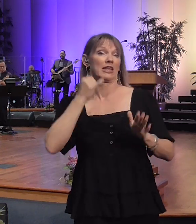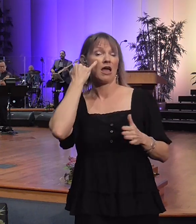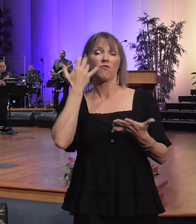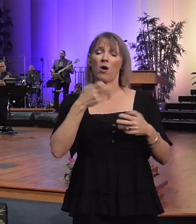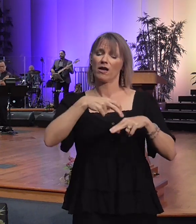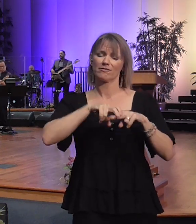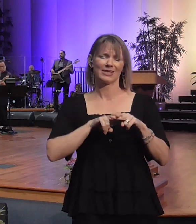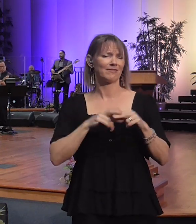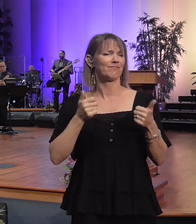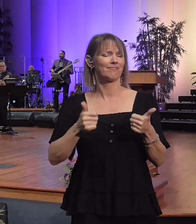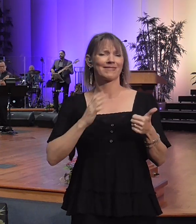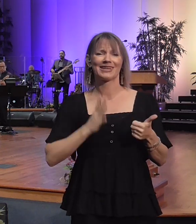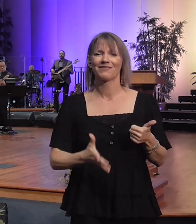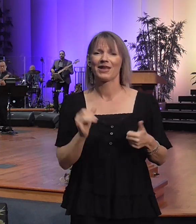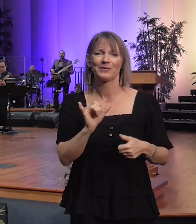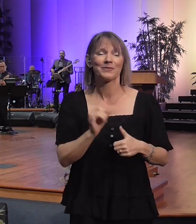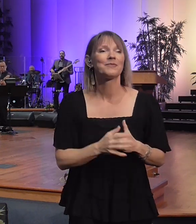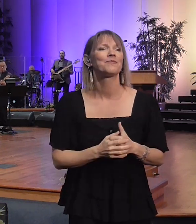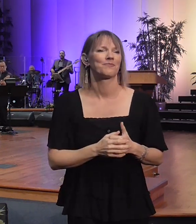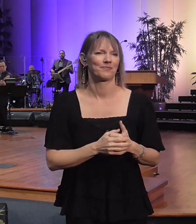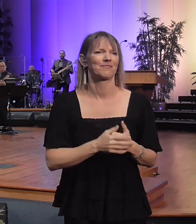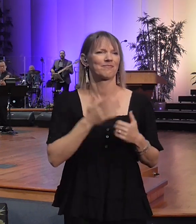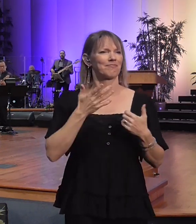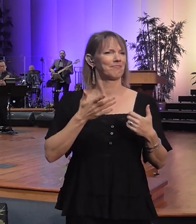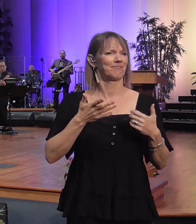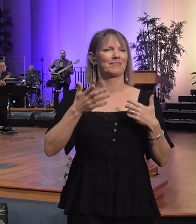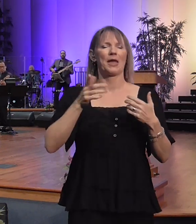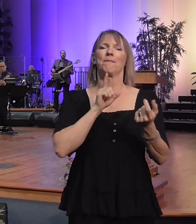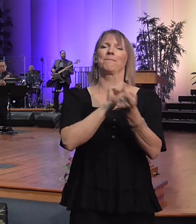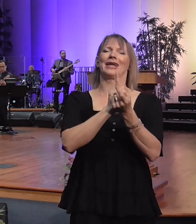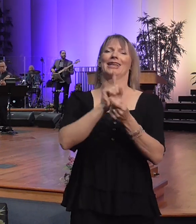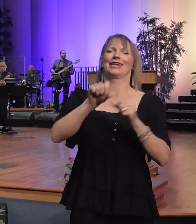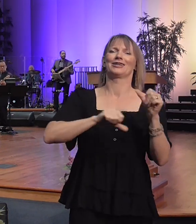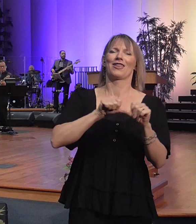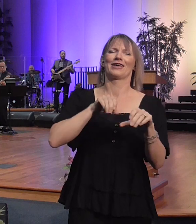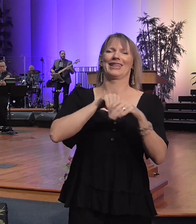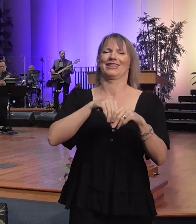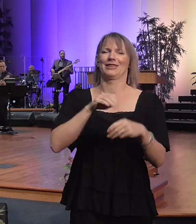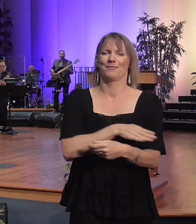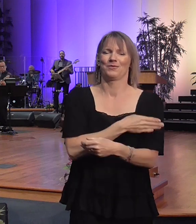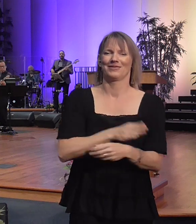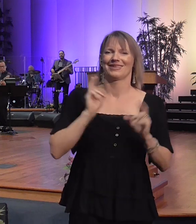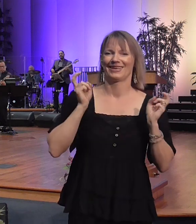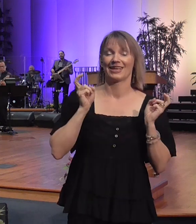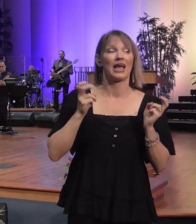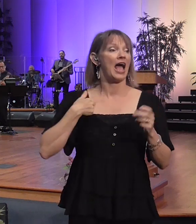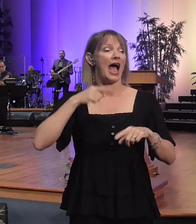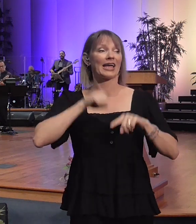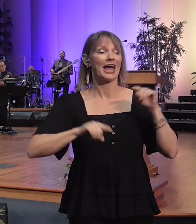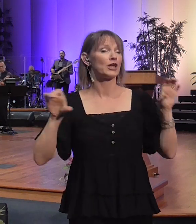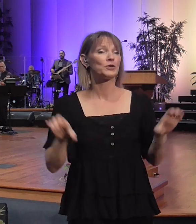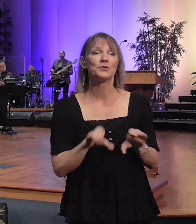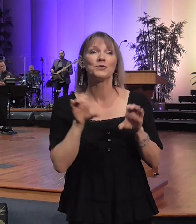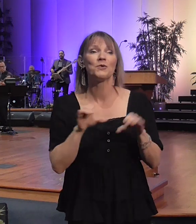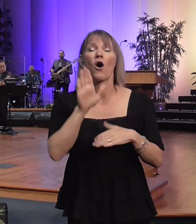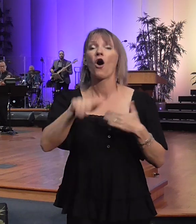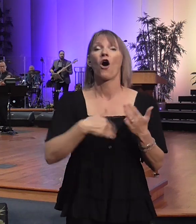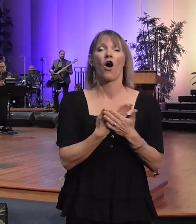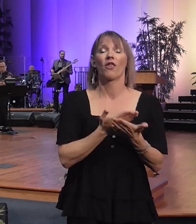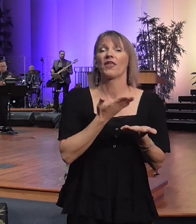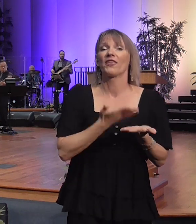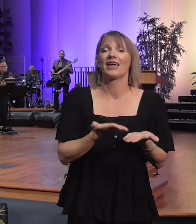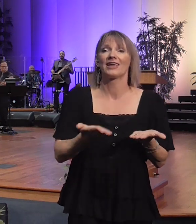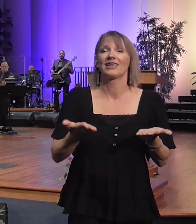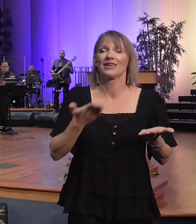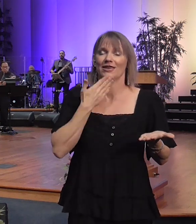too. We'll meet each other in the music. How's that? I cannot do all the